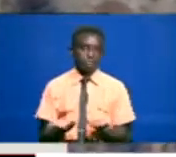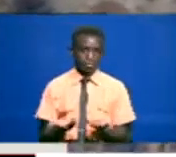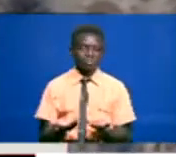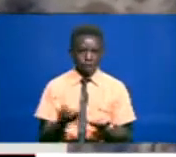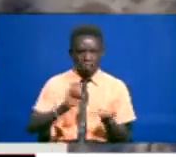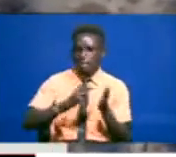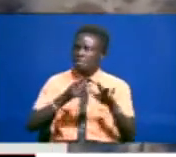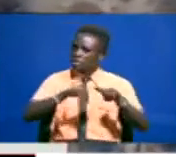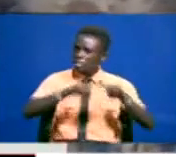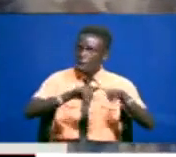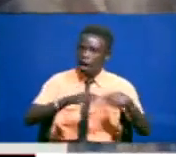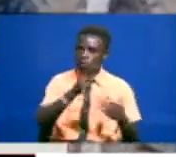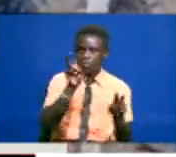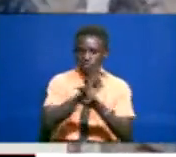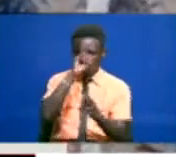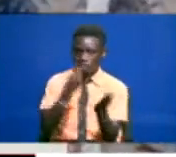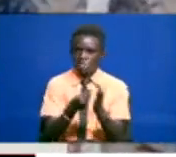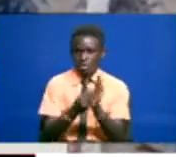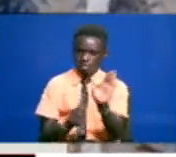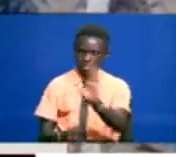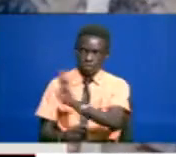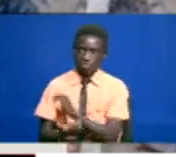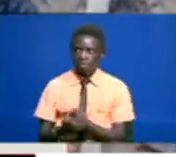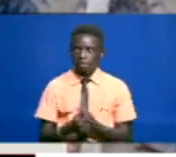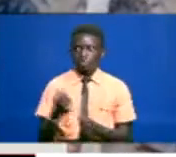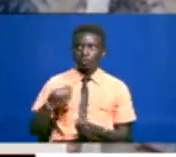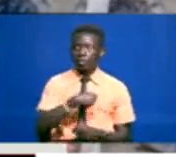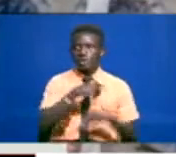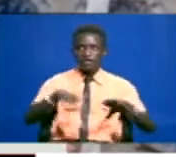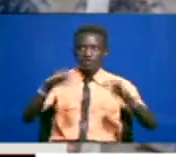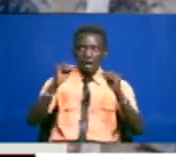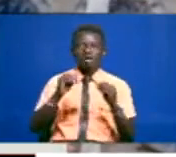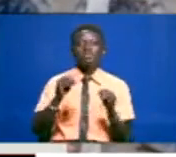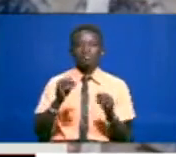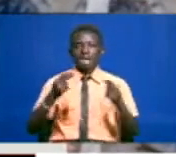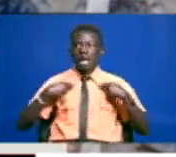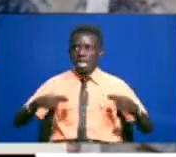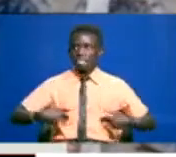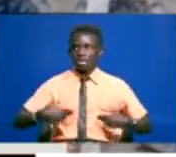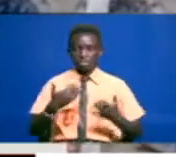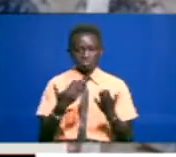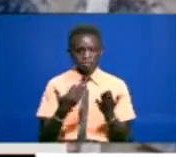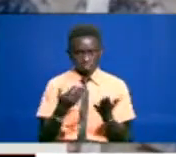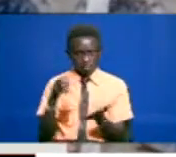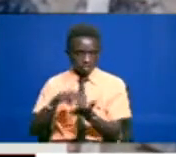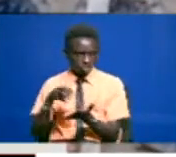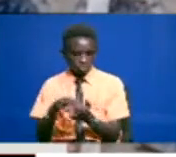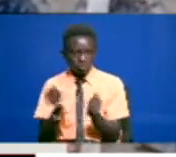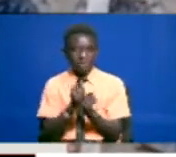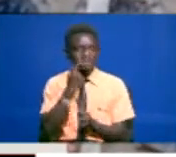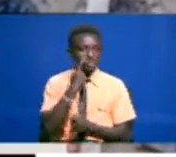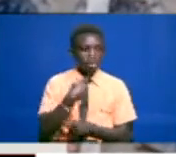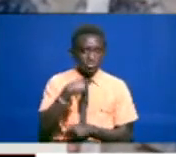vile utakapokutafuta hizo pesa zako. Tunapata pia mambo ya health na mosquito pia zinakuwa